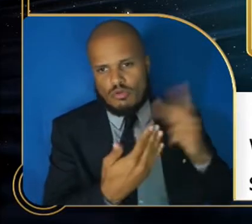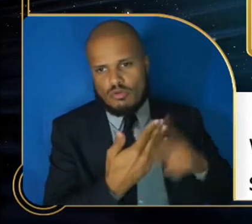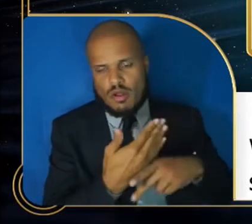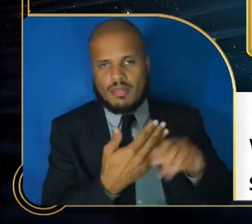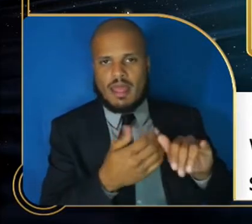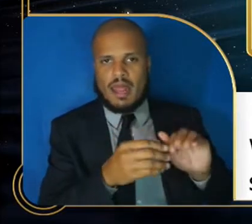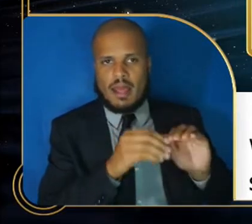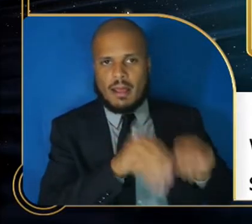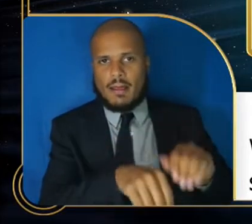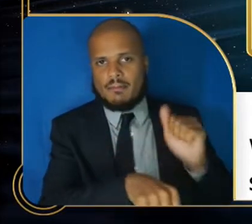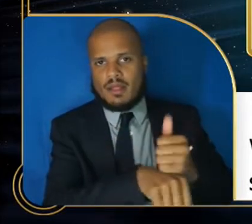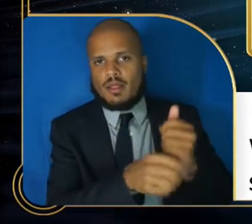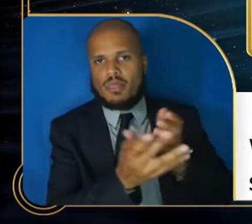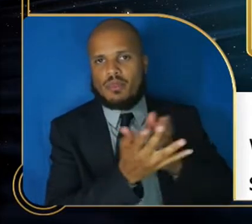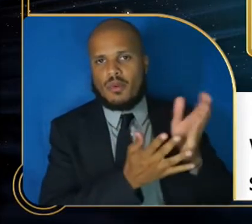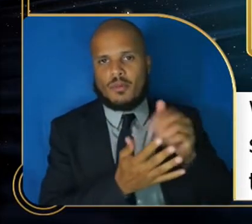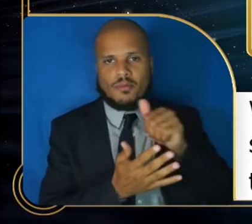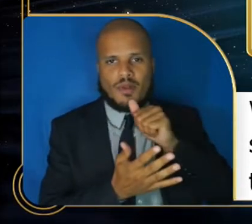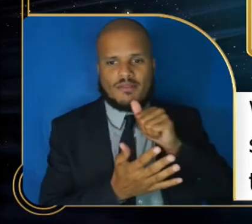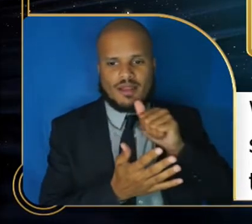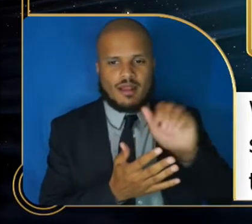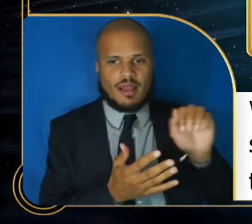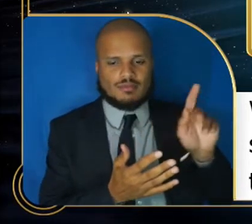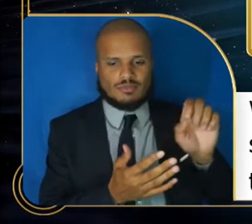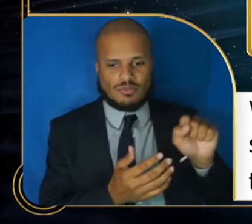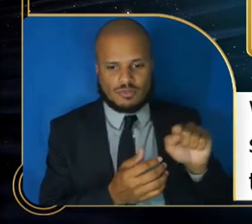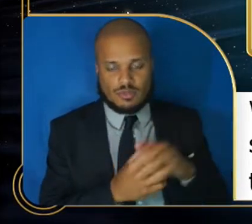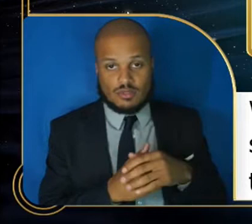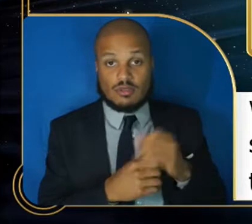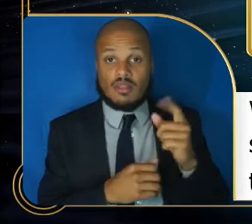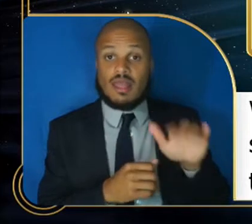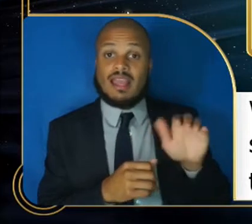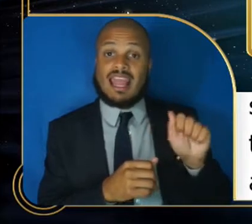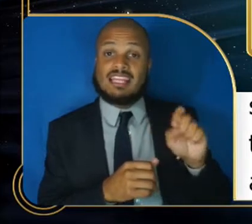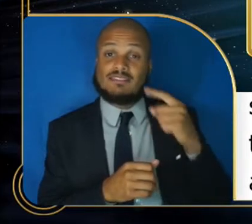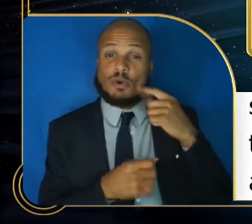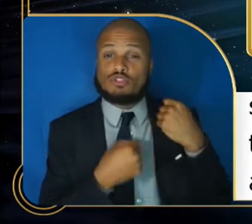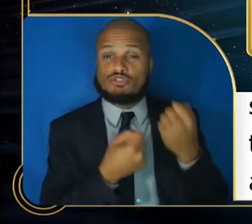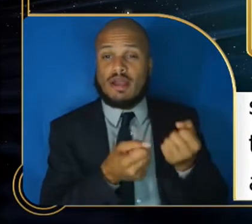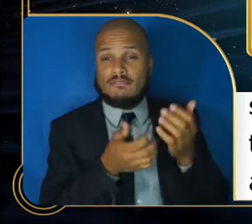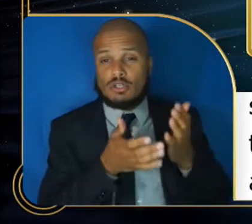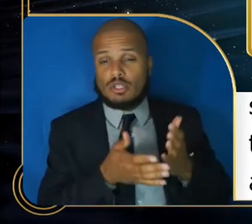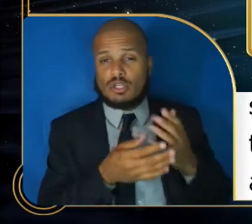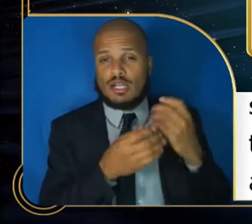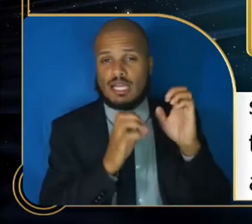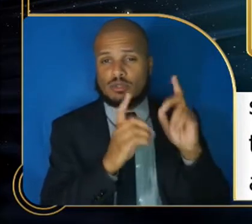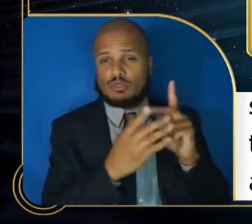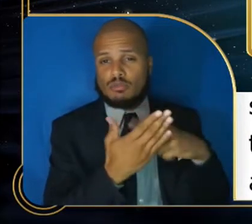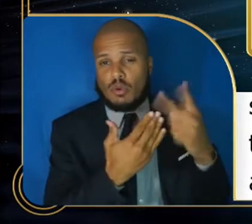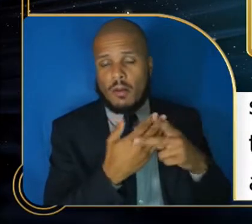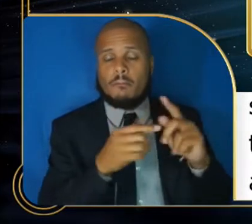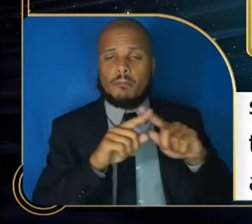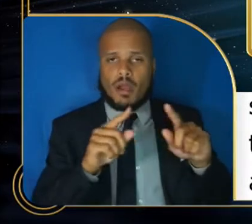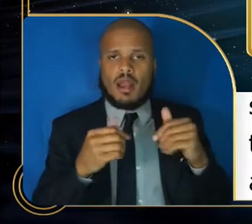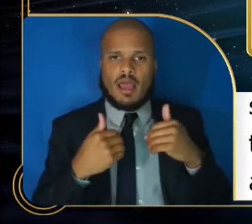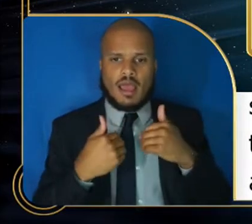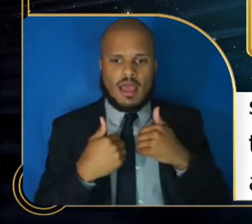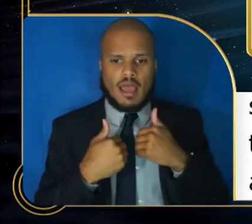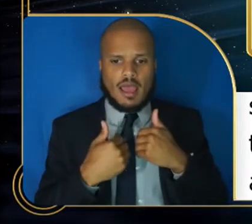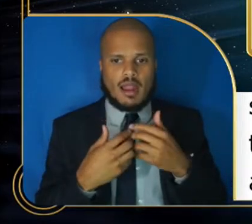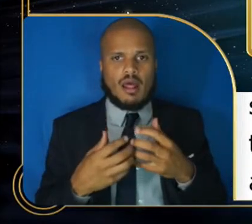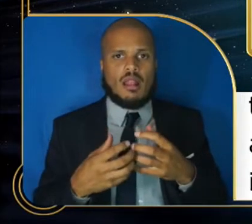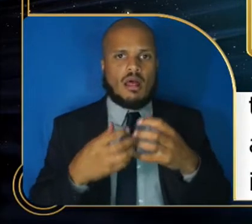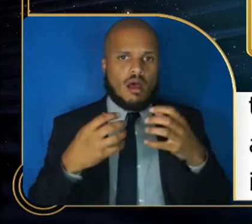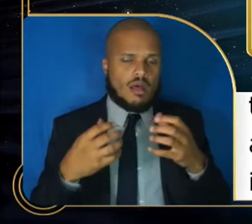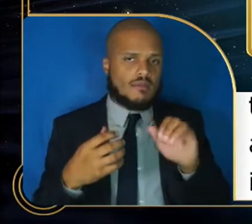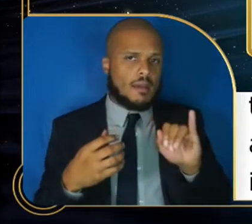private actors. Although the case was about driver education programs, it had profound implications for the application